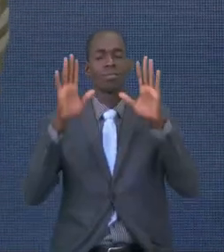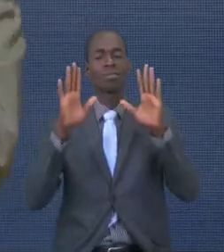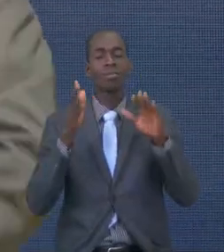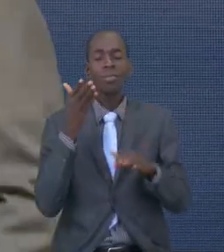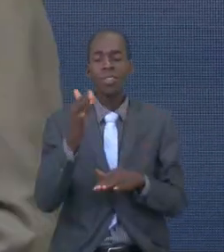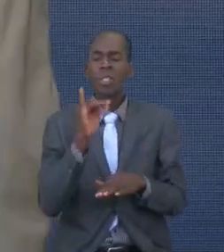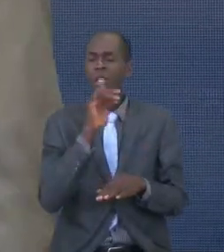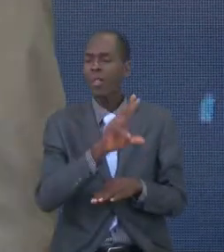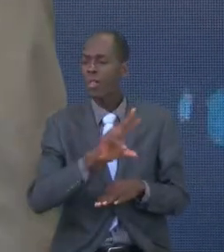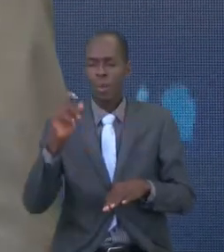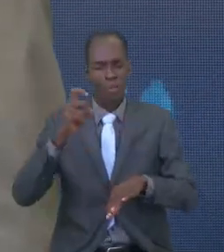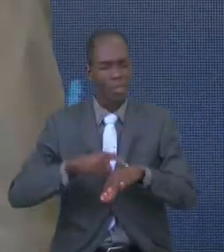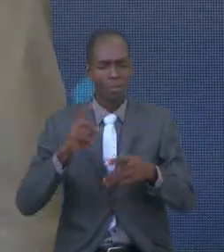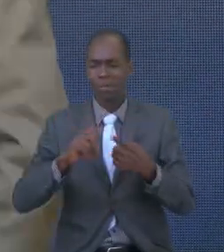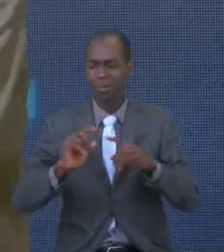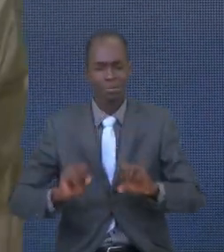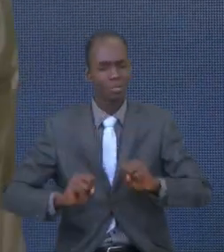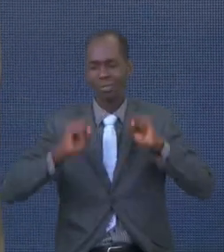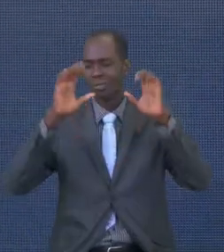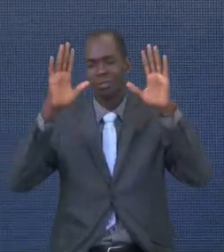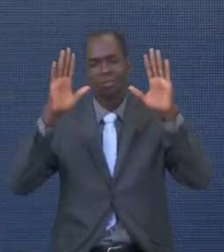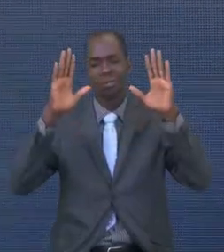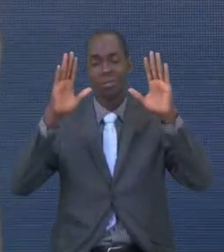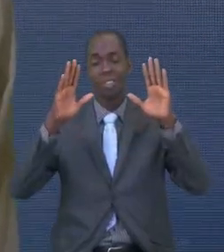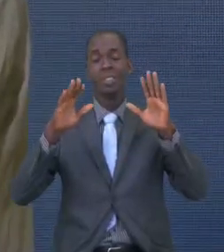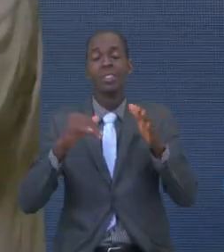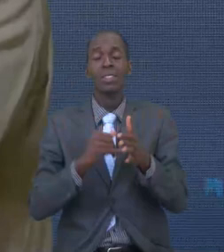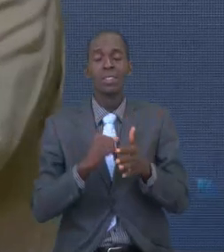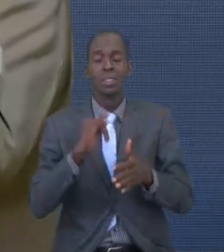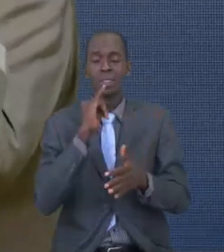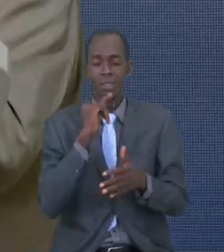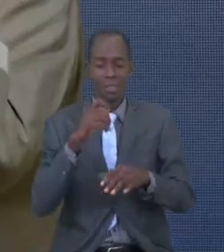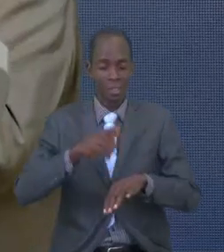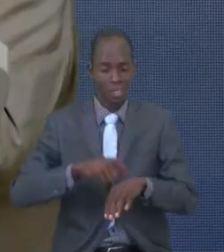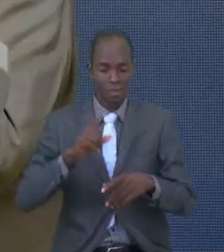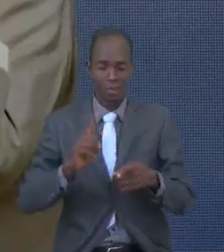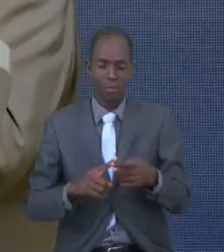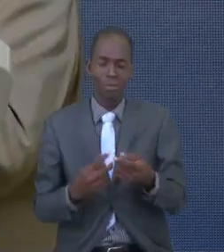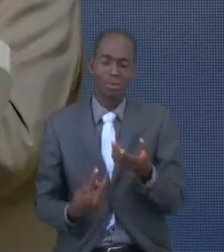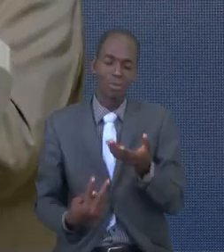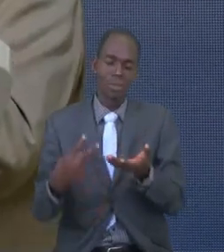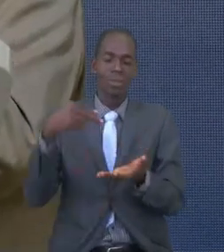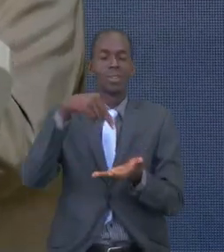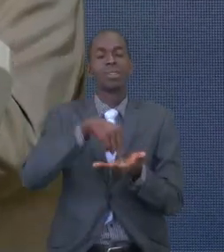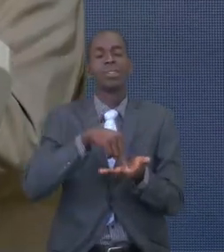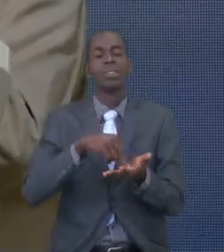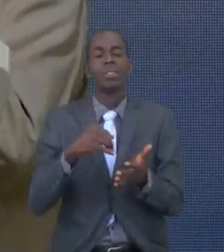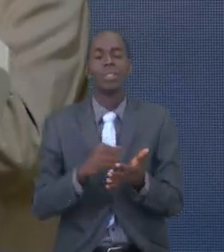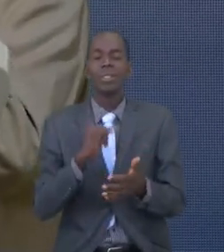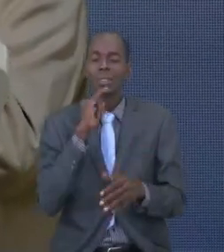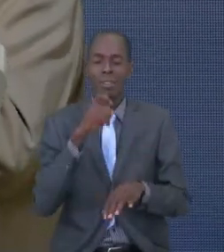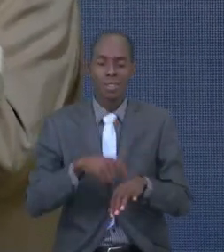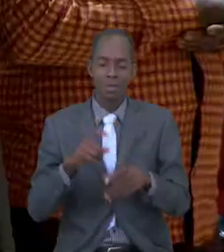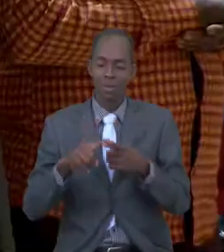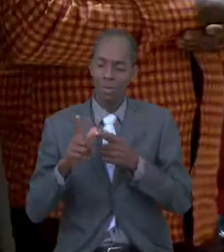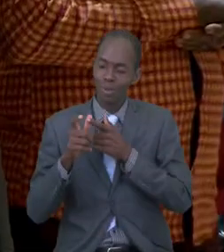no time to give up. Amen. It's time to arise. Amen. It's time to run.